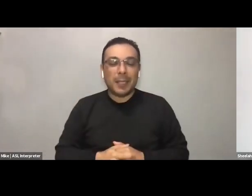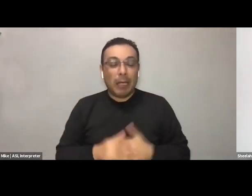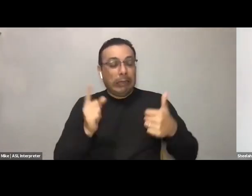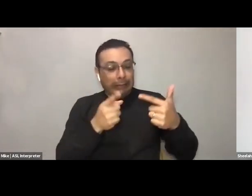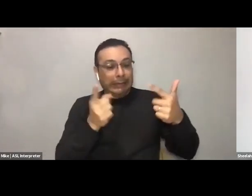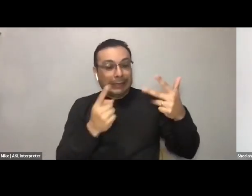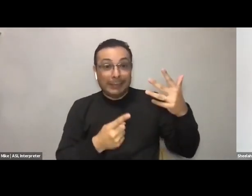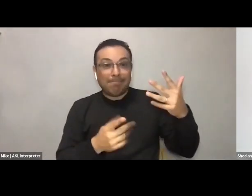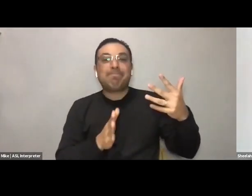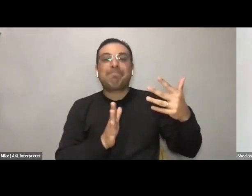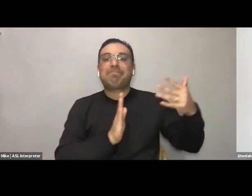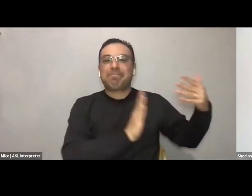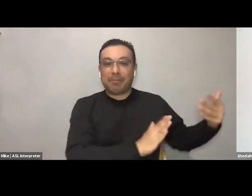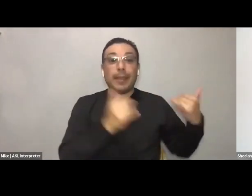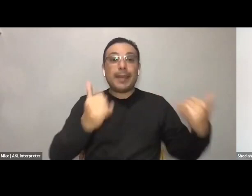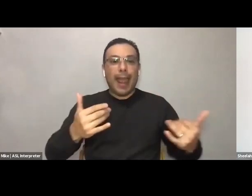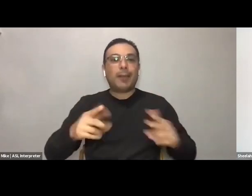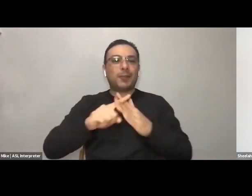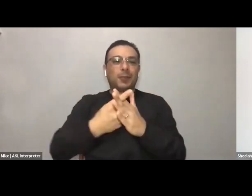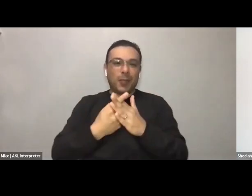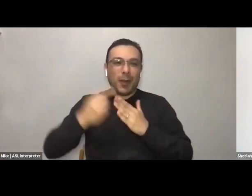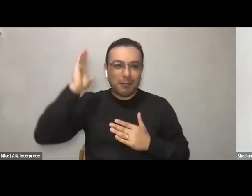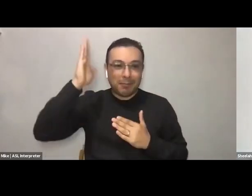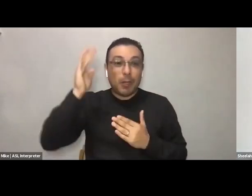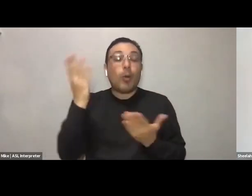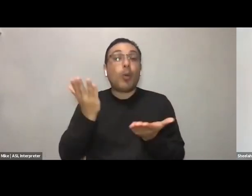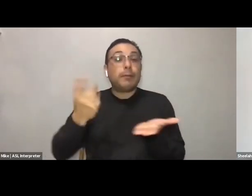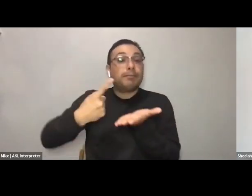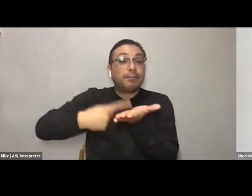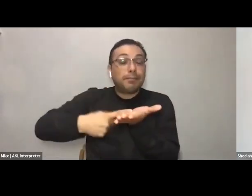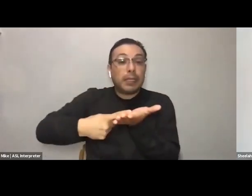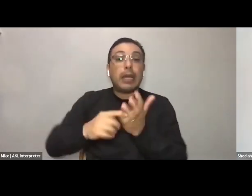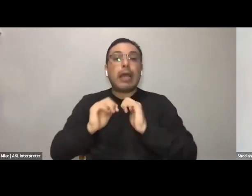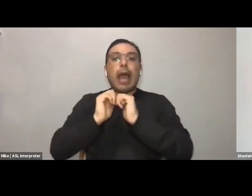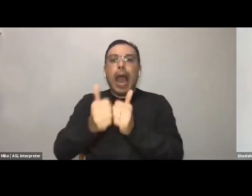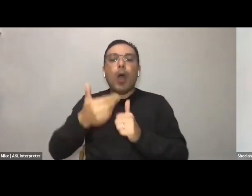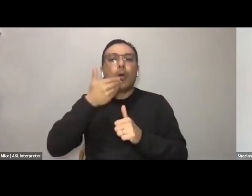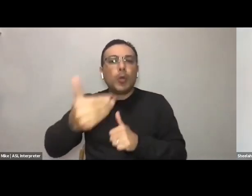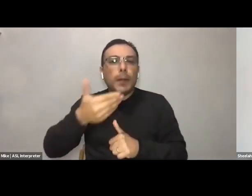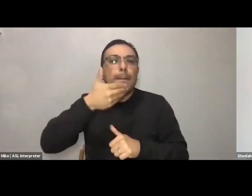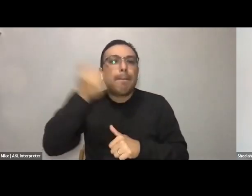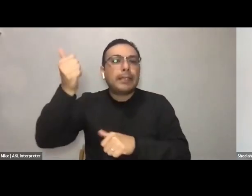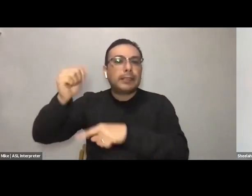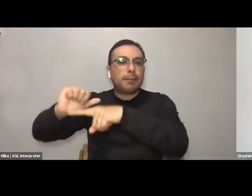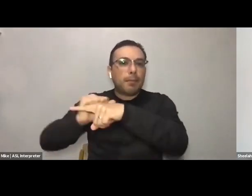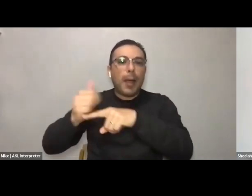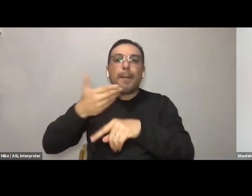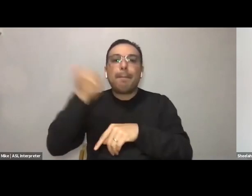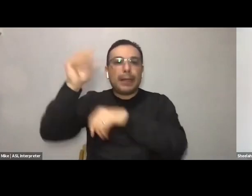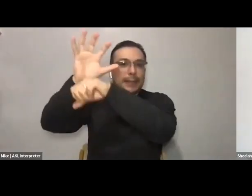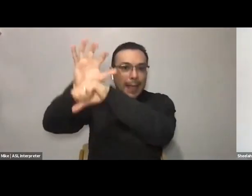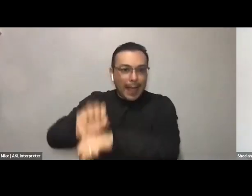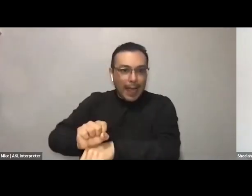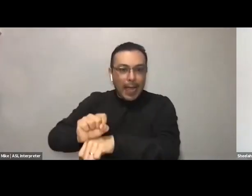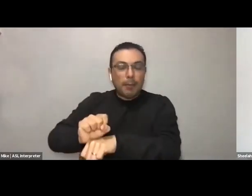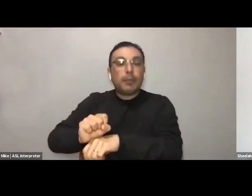Today's program will be a presentation and discussion on best practices and techniques to increase access